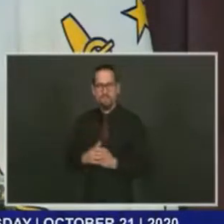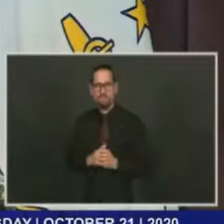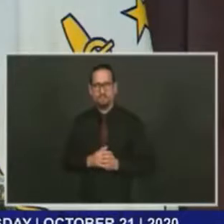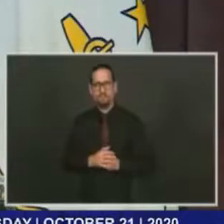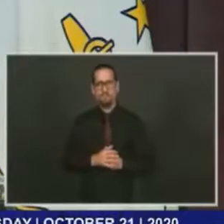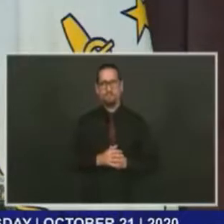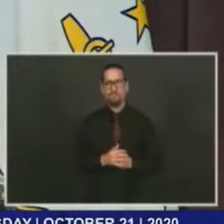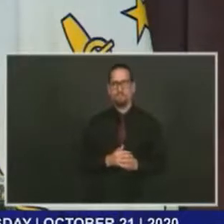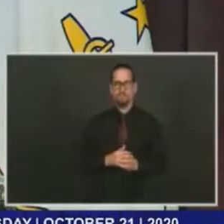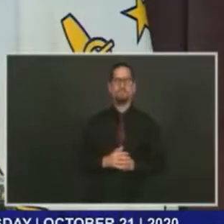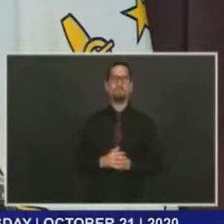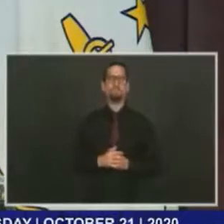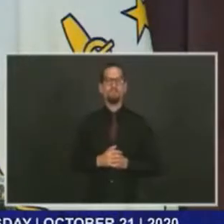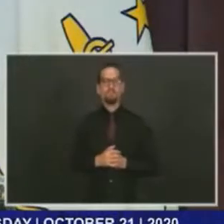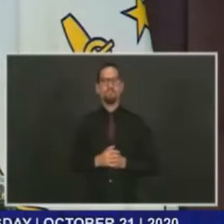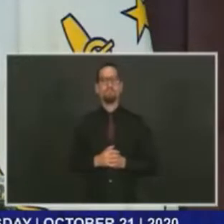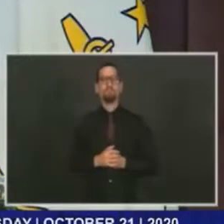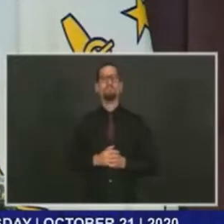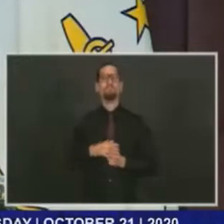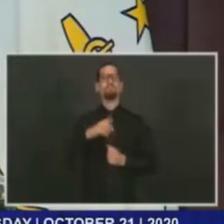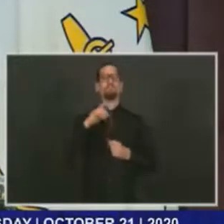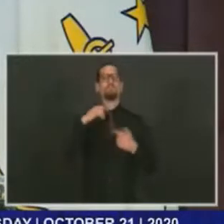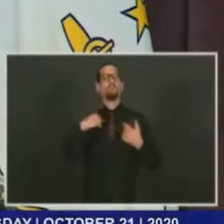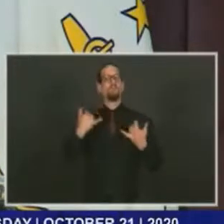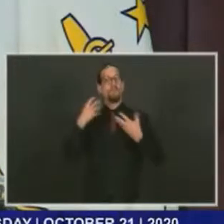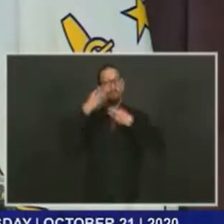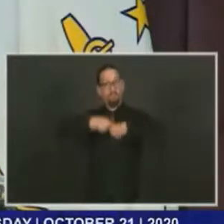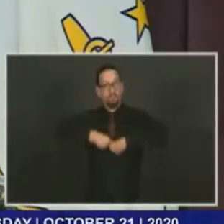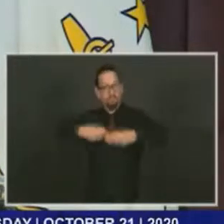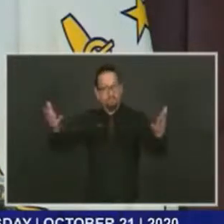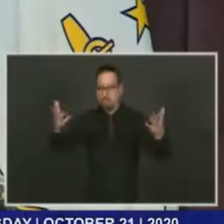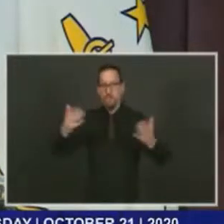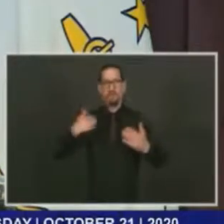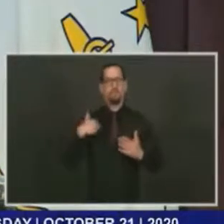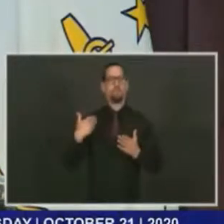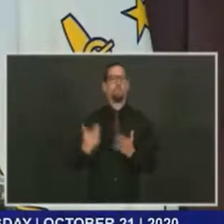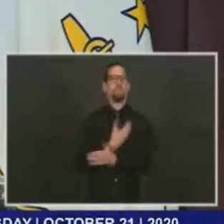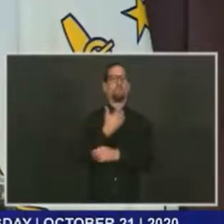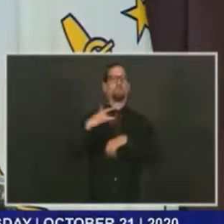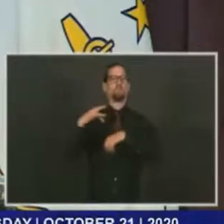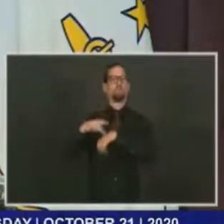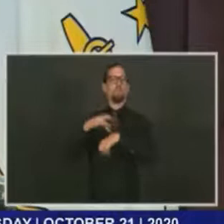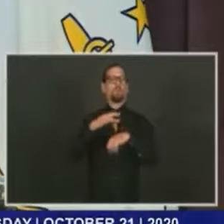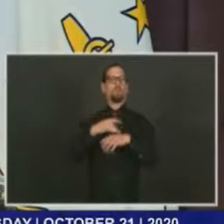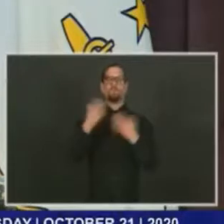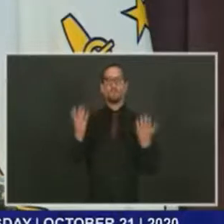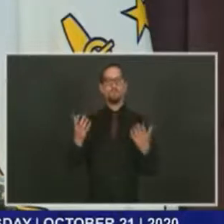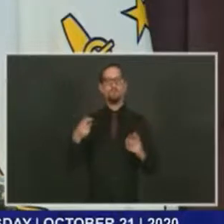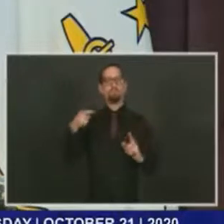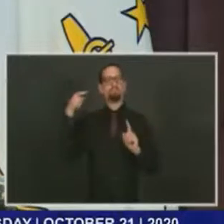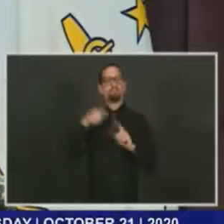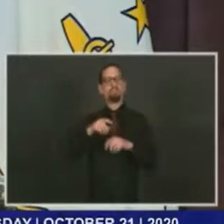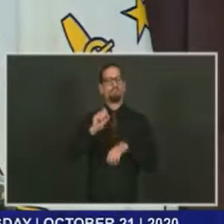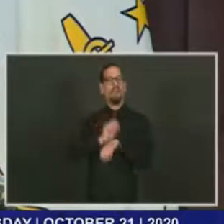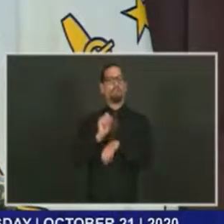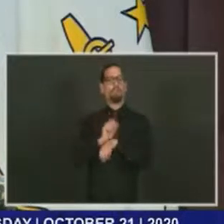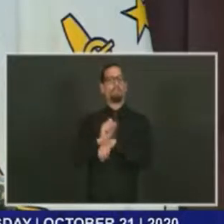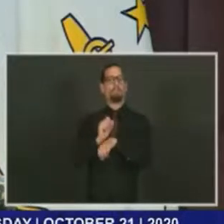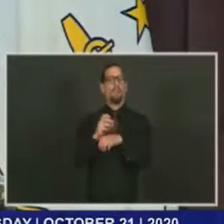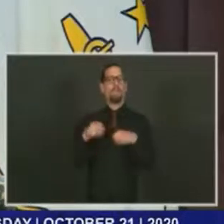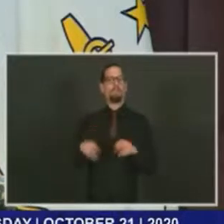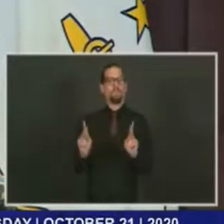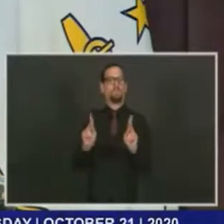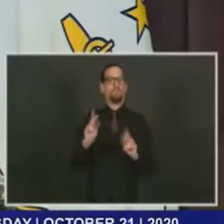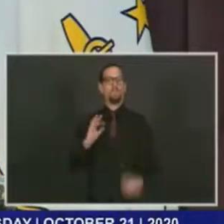Today, I'm excited to announce a new resource available to job seekers through